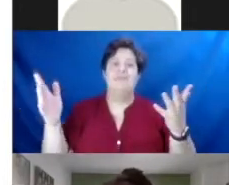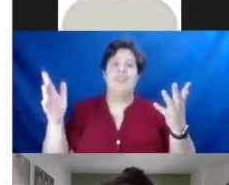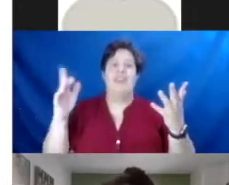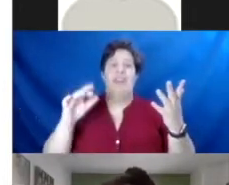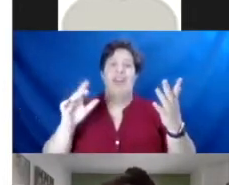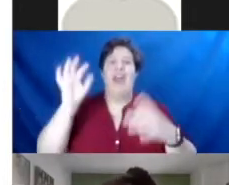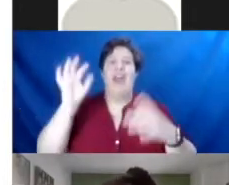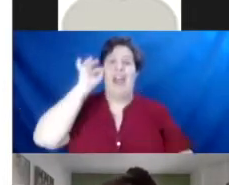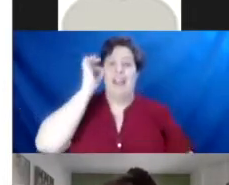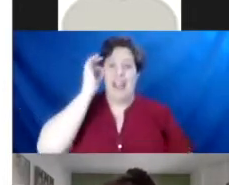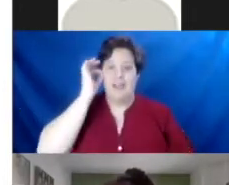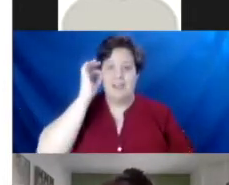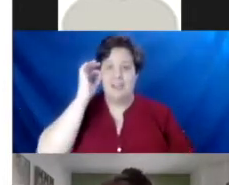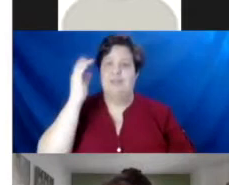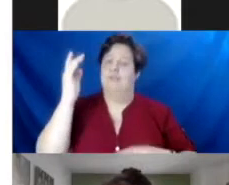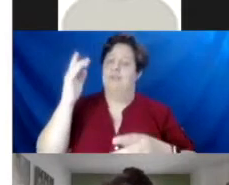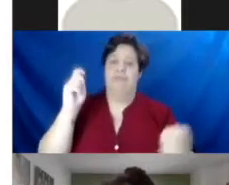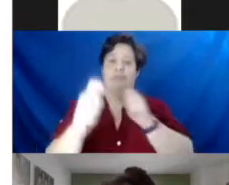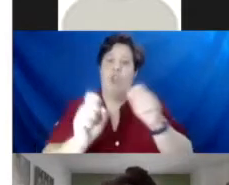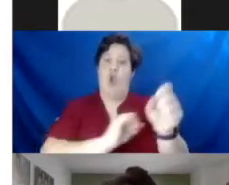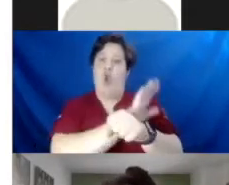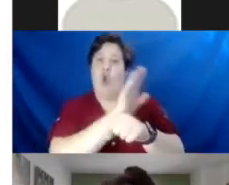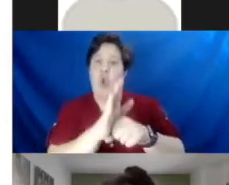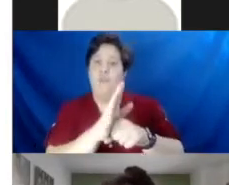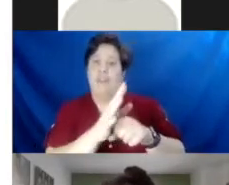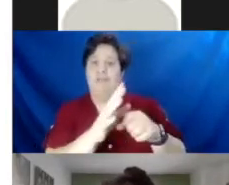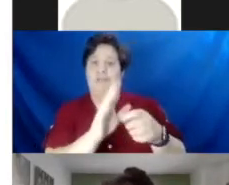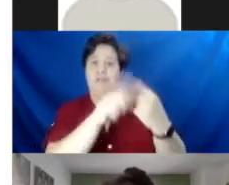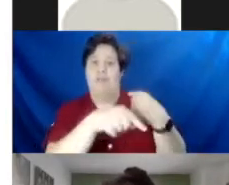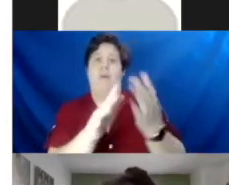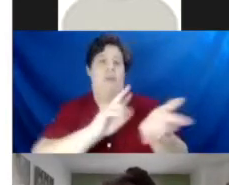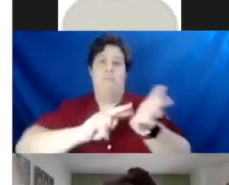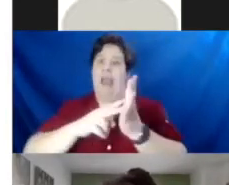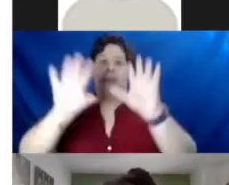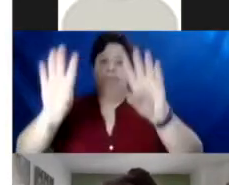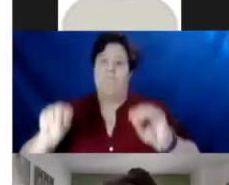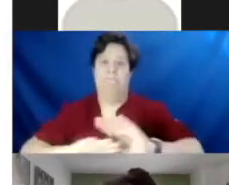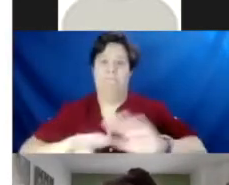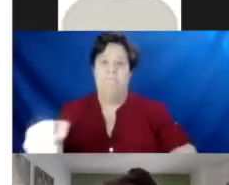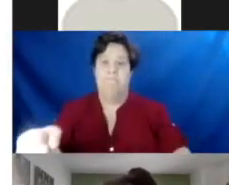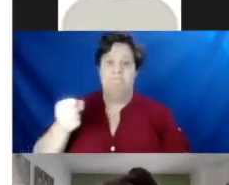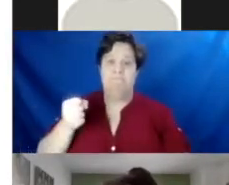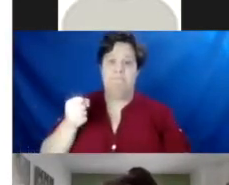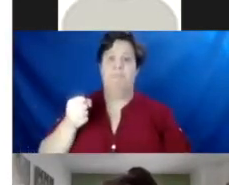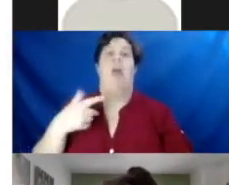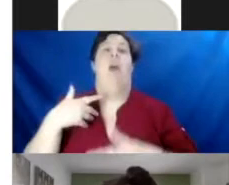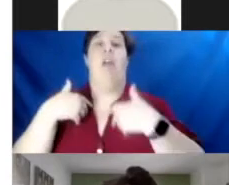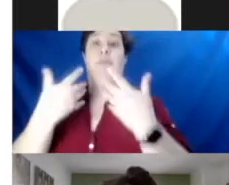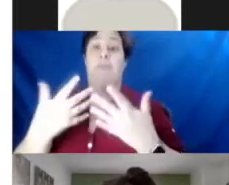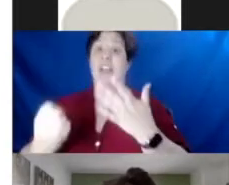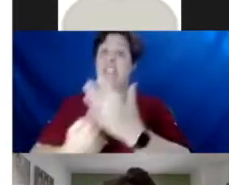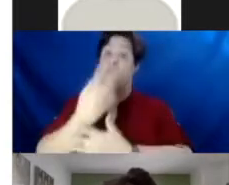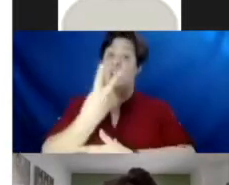council pivoted to its COVID response and all planning ceased. Fast forwarding to spring